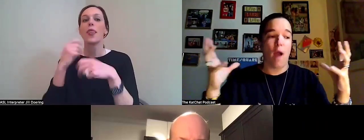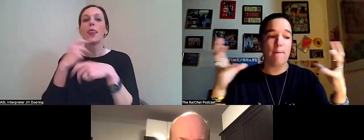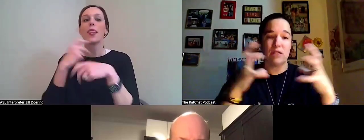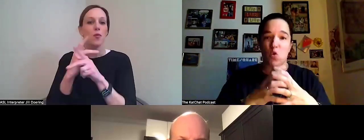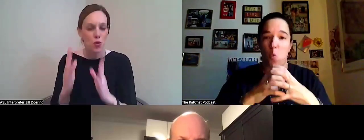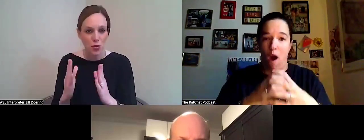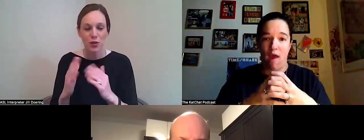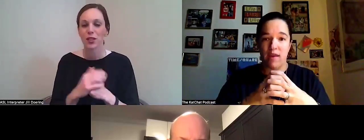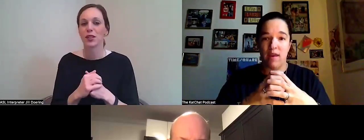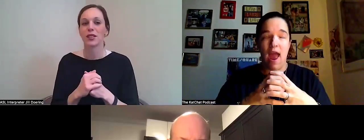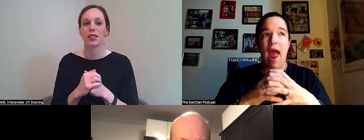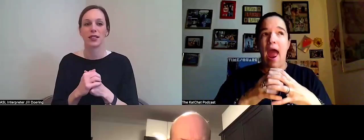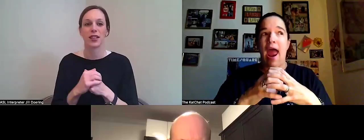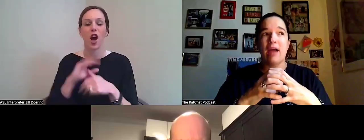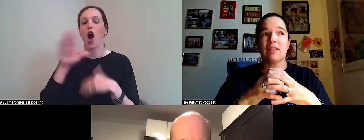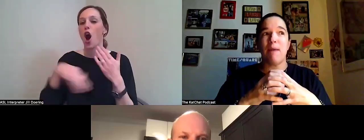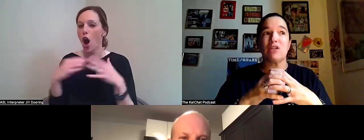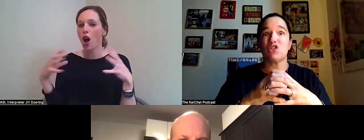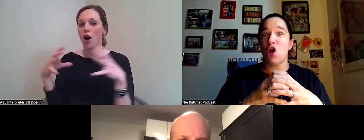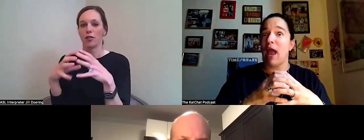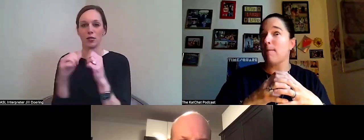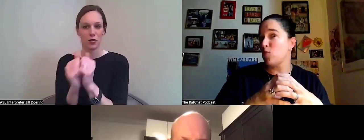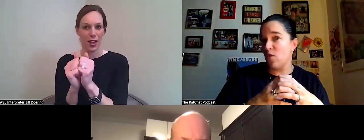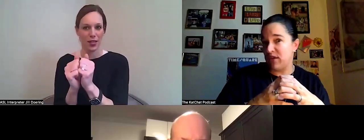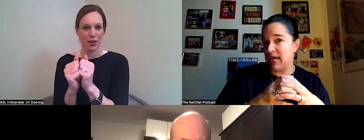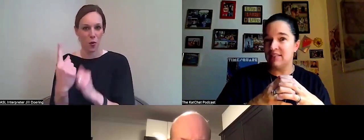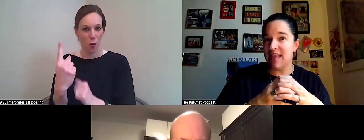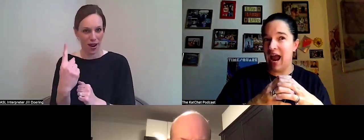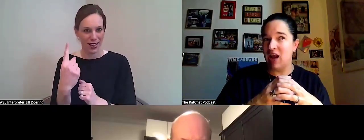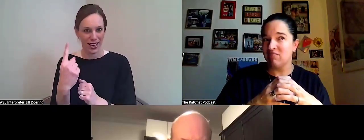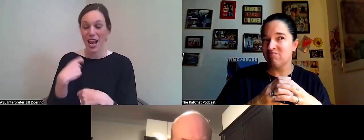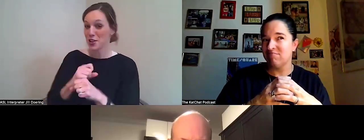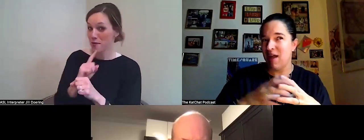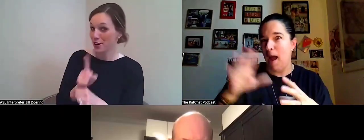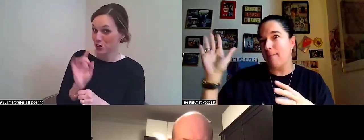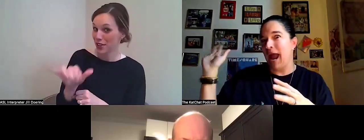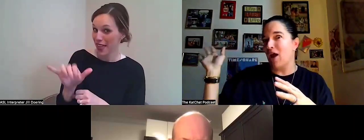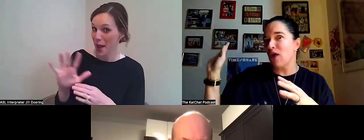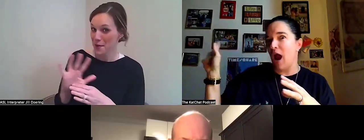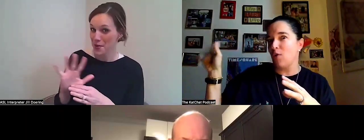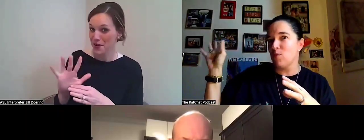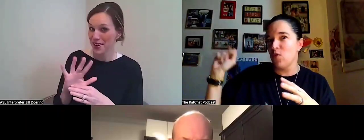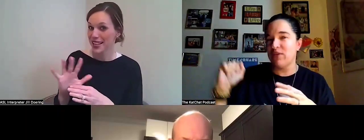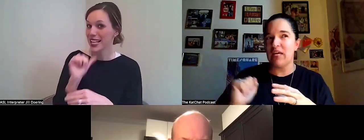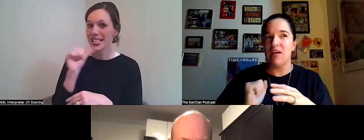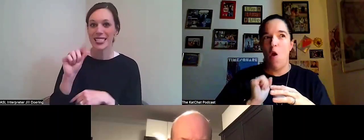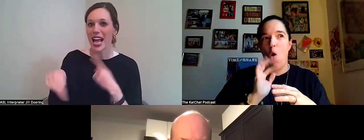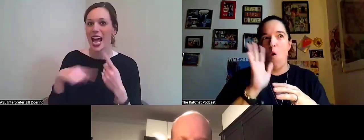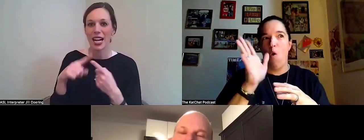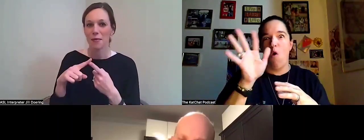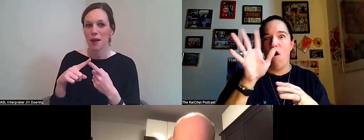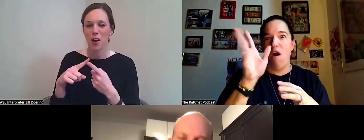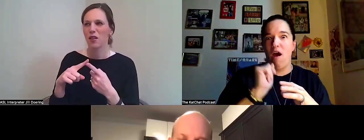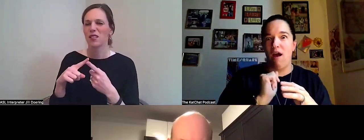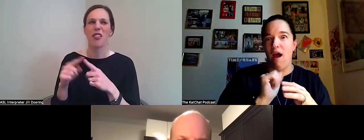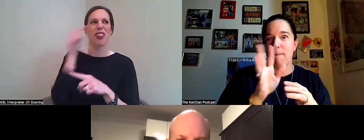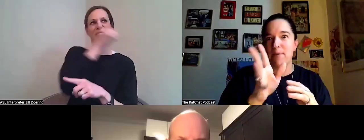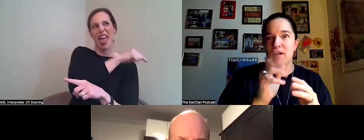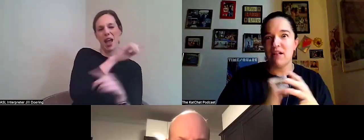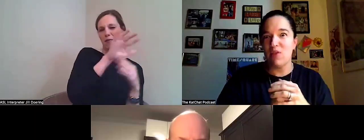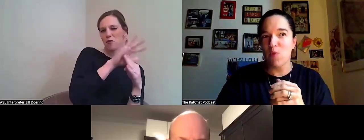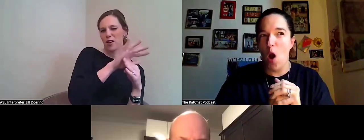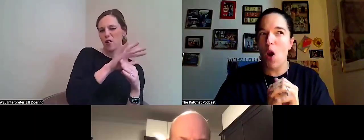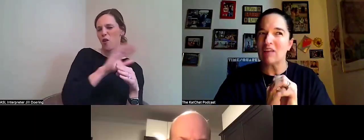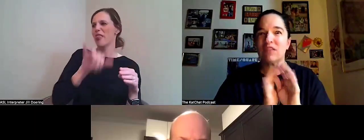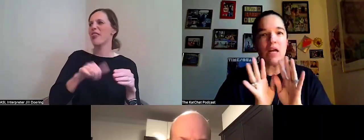and to come into one, and to make sure that movie is not a background movie or a